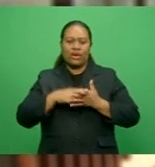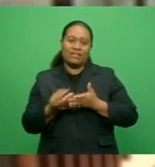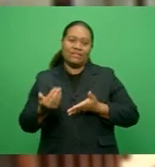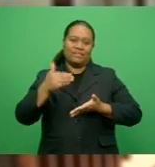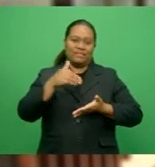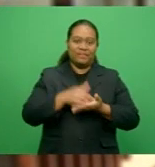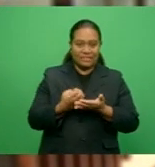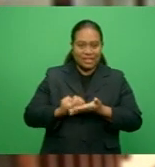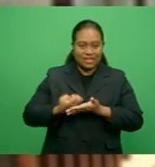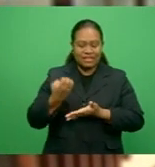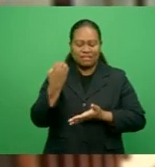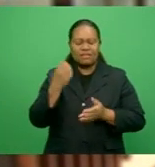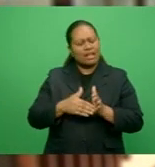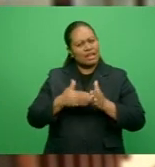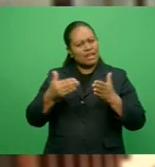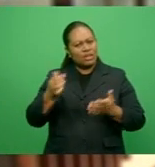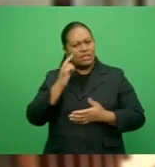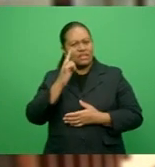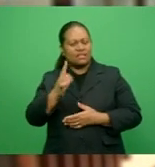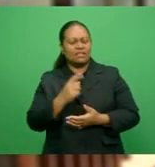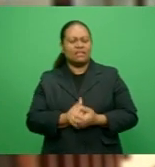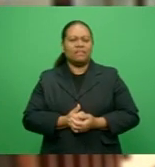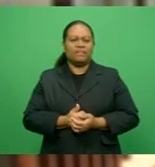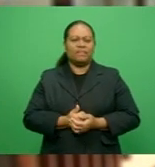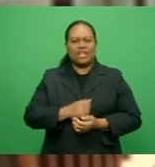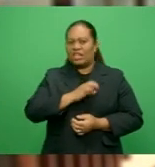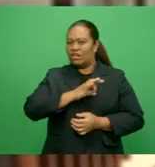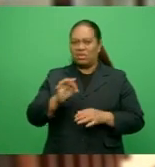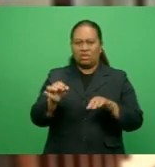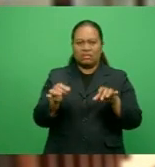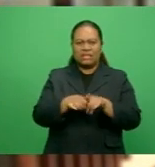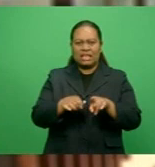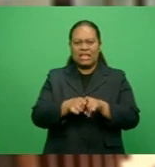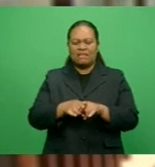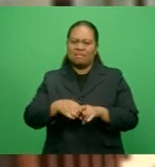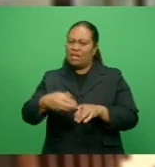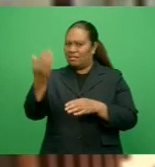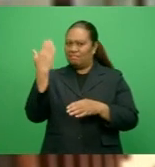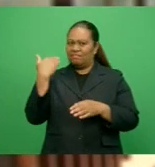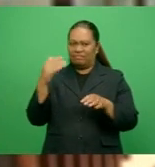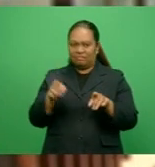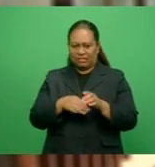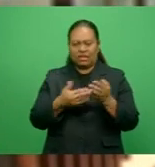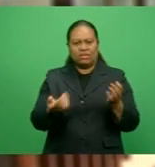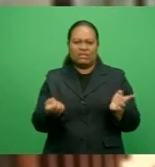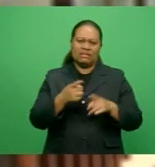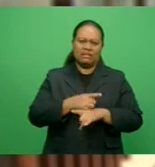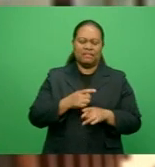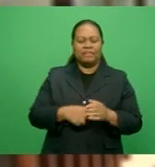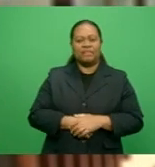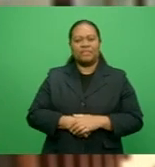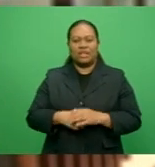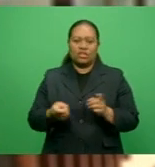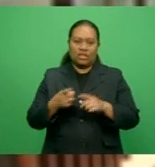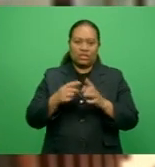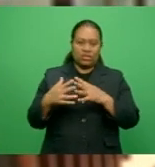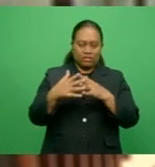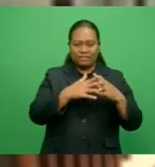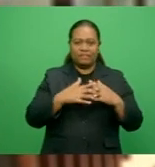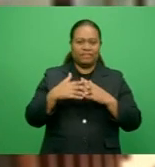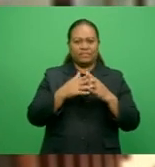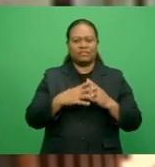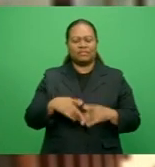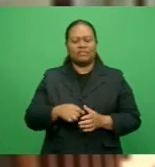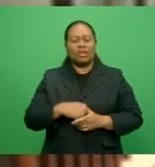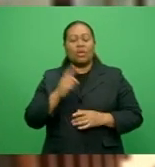the economy is currently seeing a gradual and uneven recovery. Meanwhile, a resurgent US dollar held on to overnight